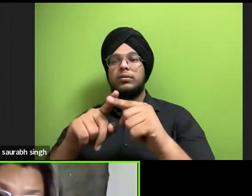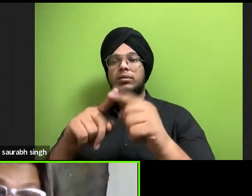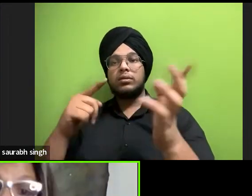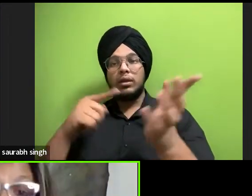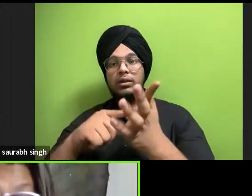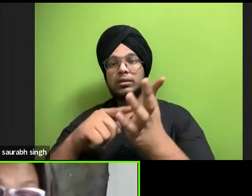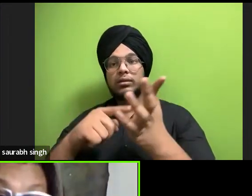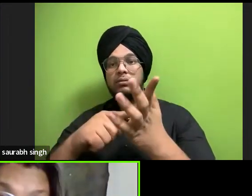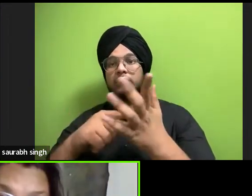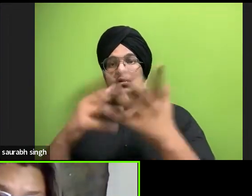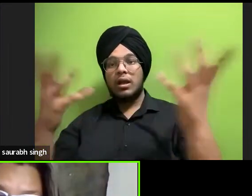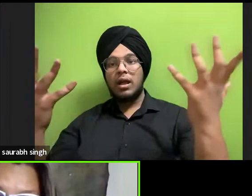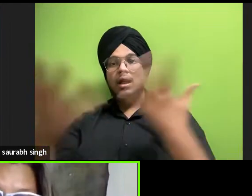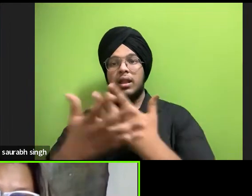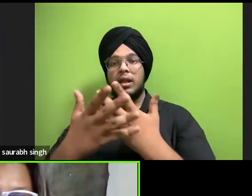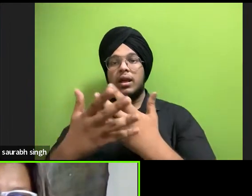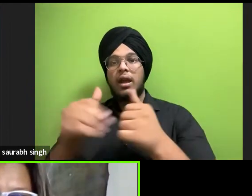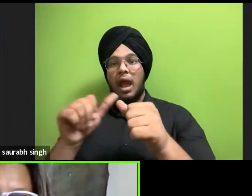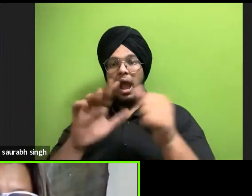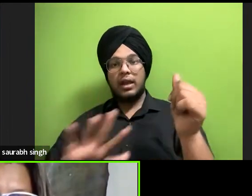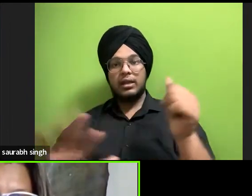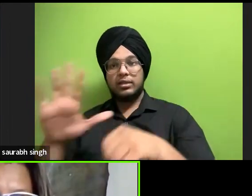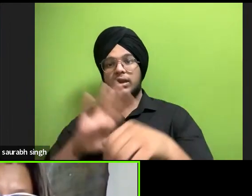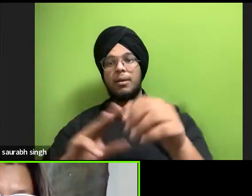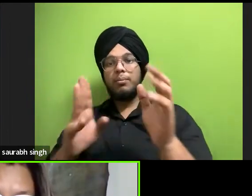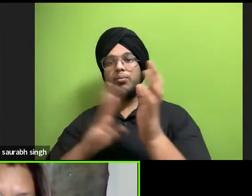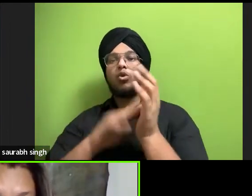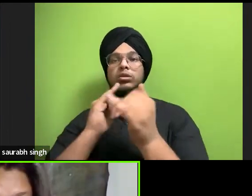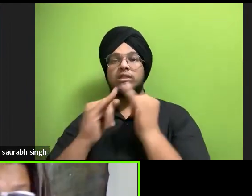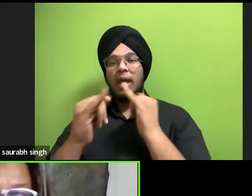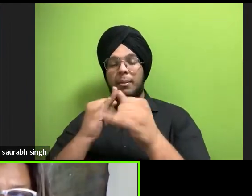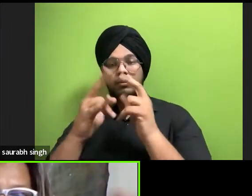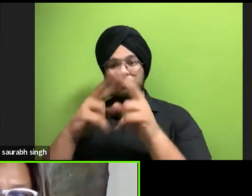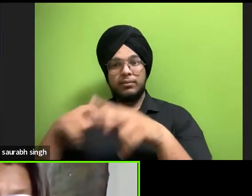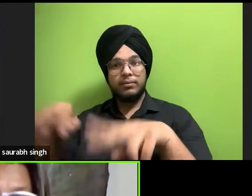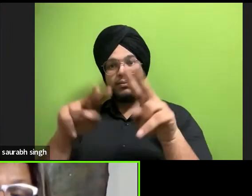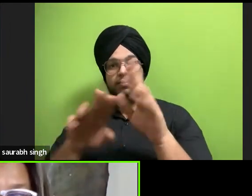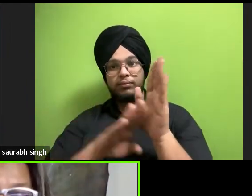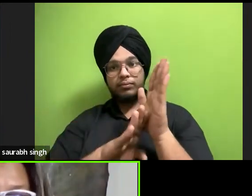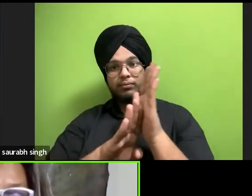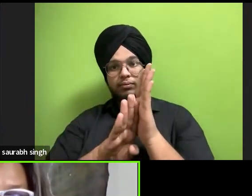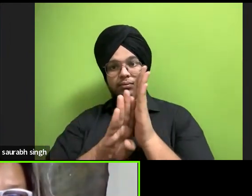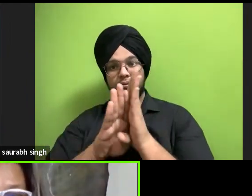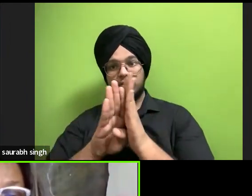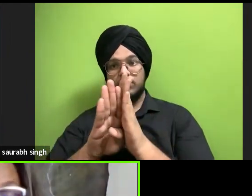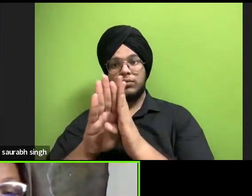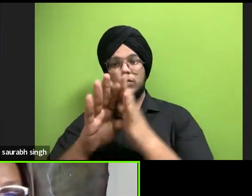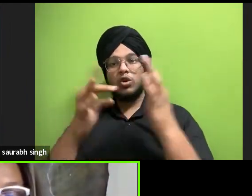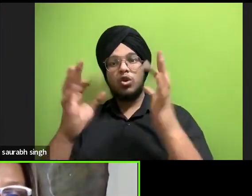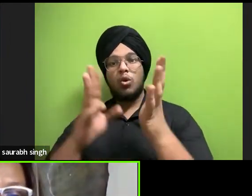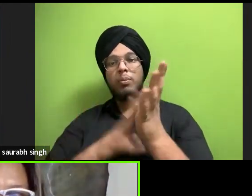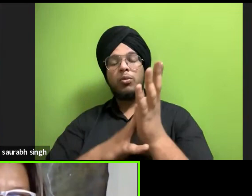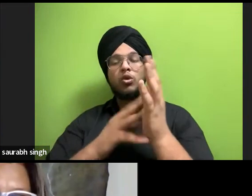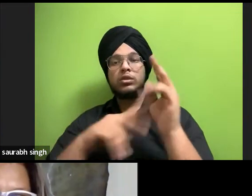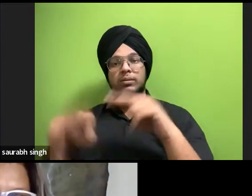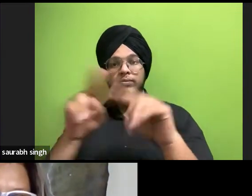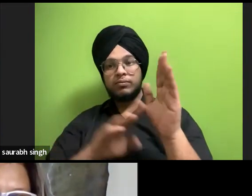certainly in Asia, where the museum is growing and new museums are